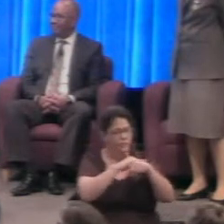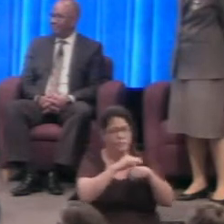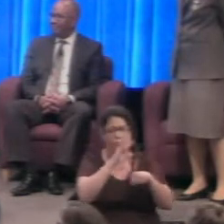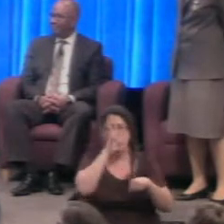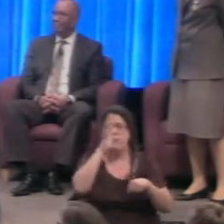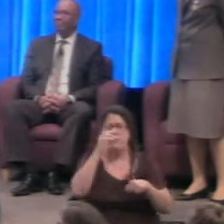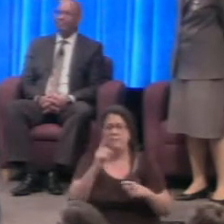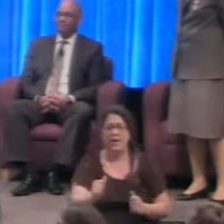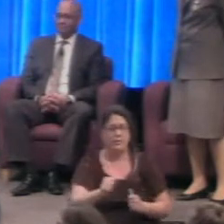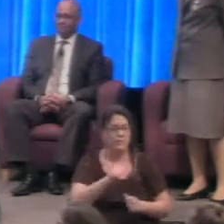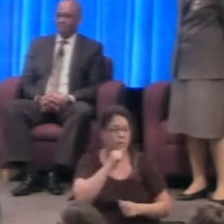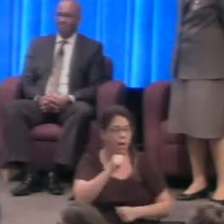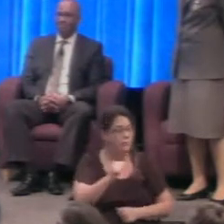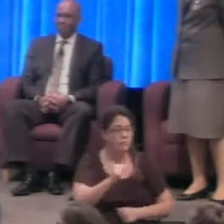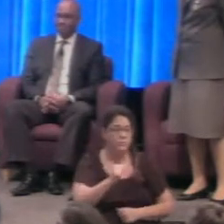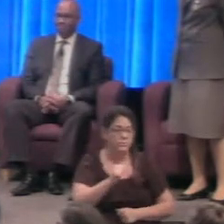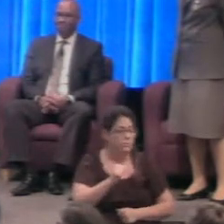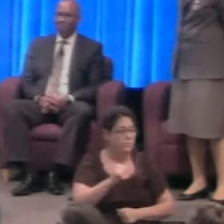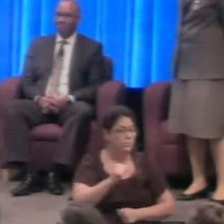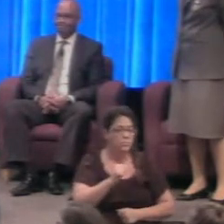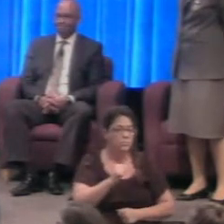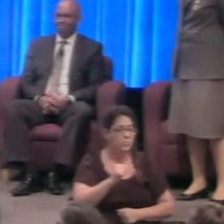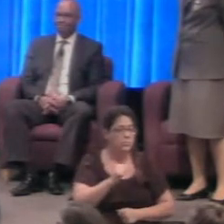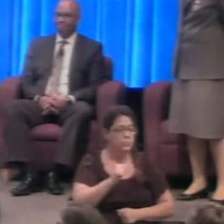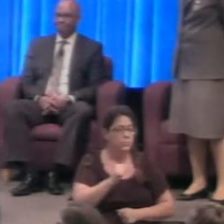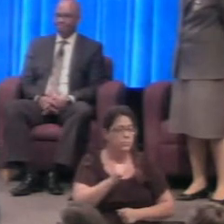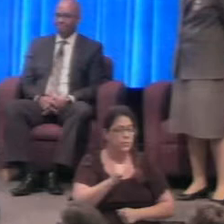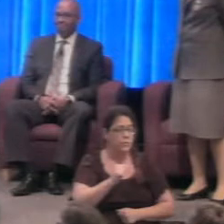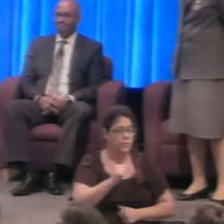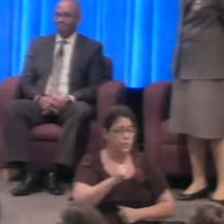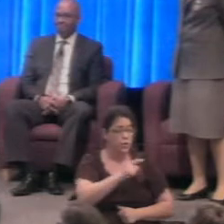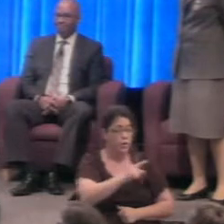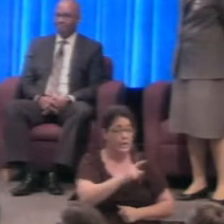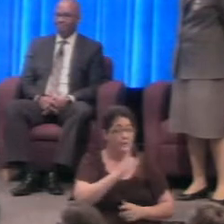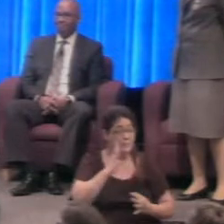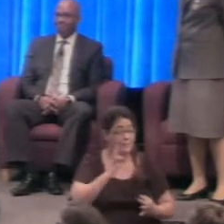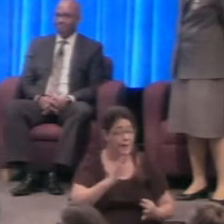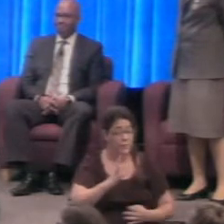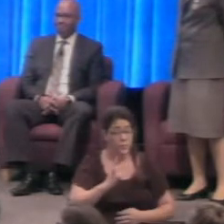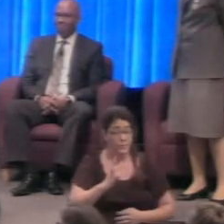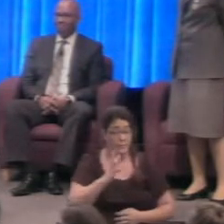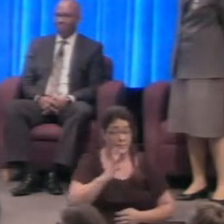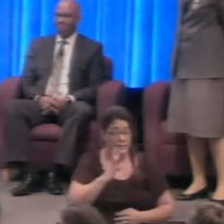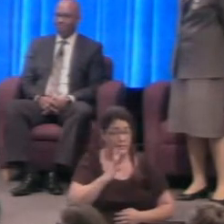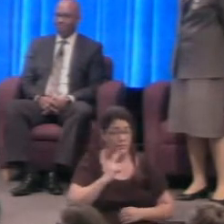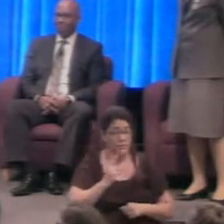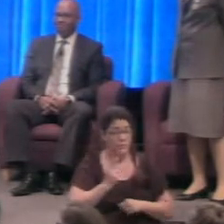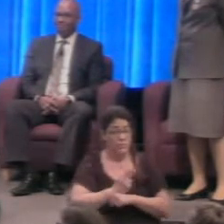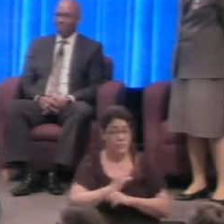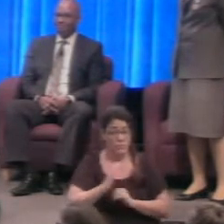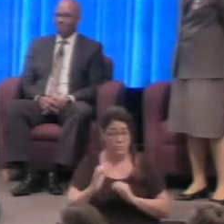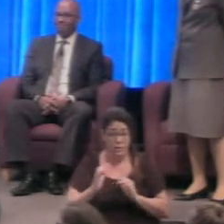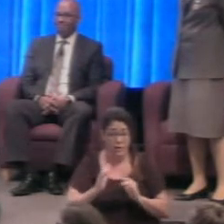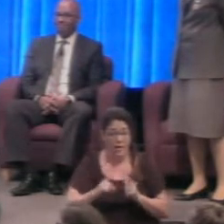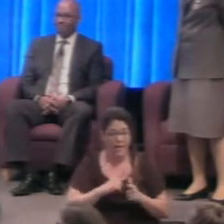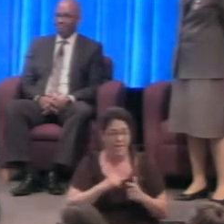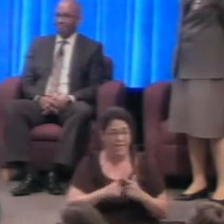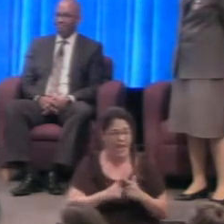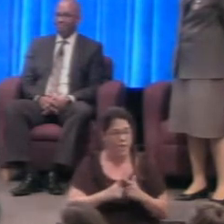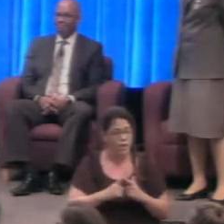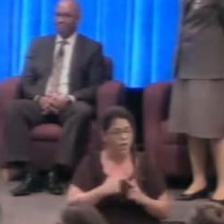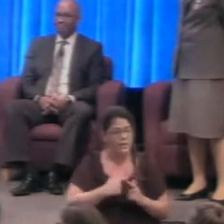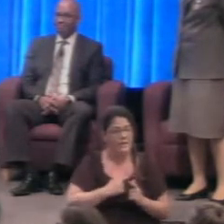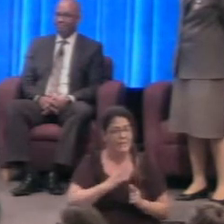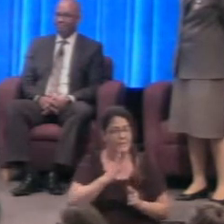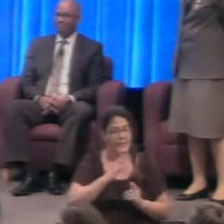Miller. You hang your hat on every one of those words because they have meaning, they have intent, they're